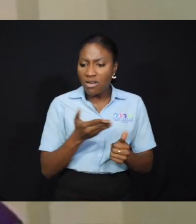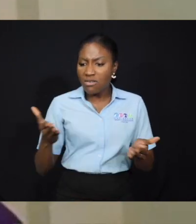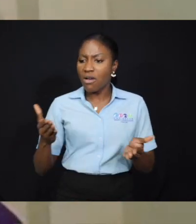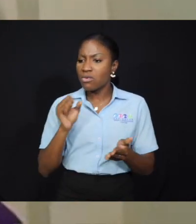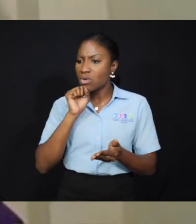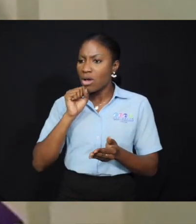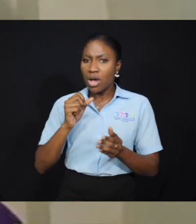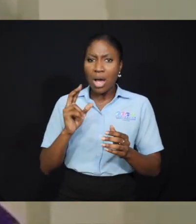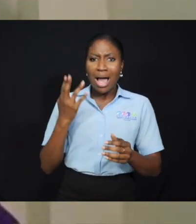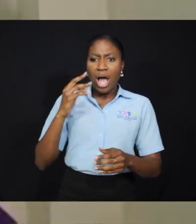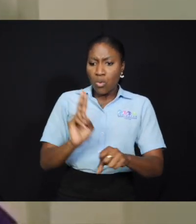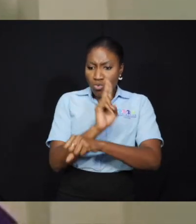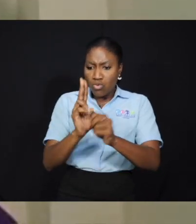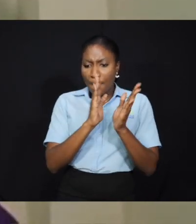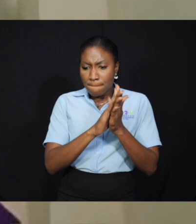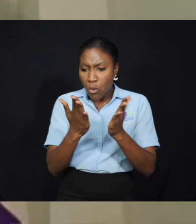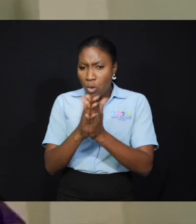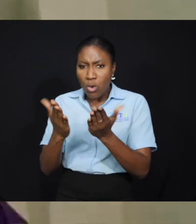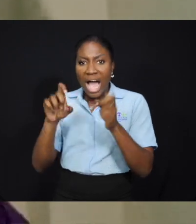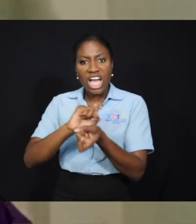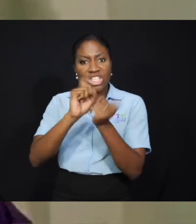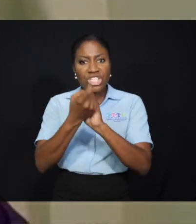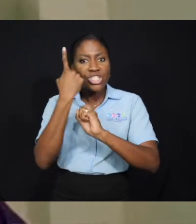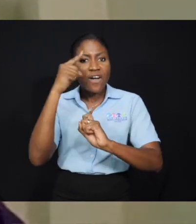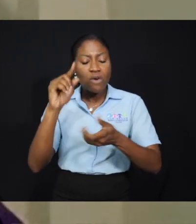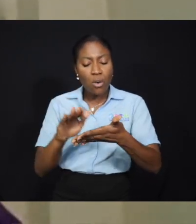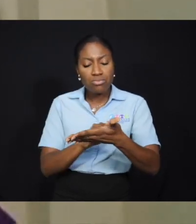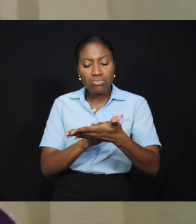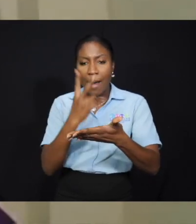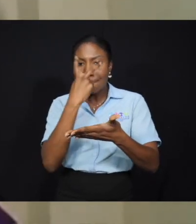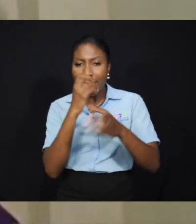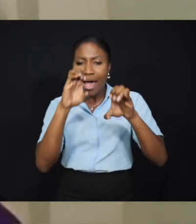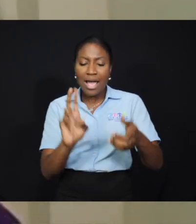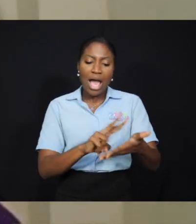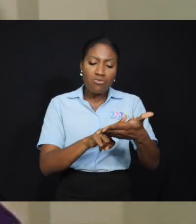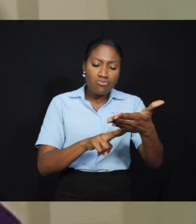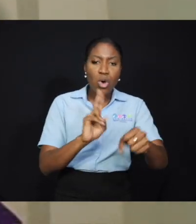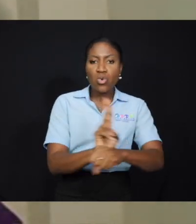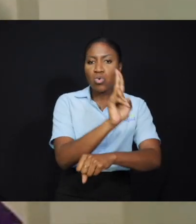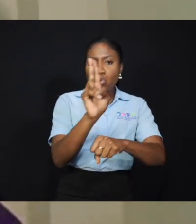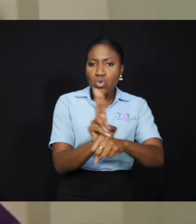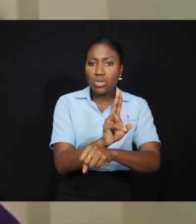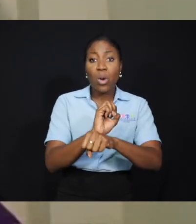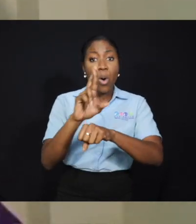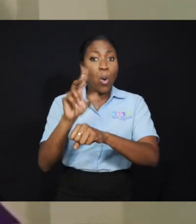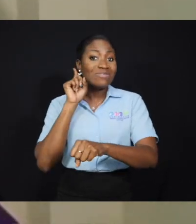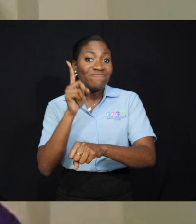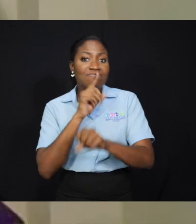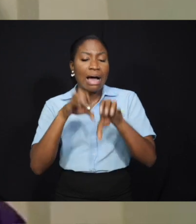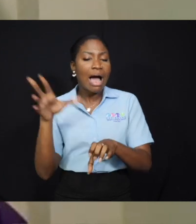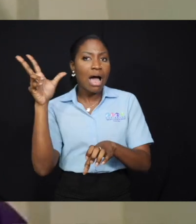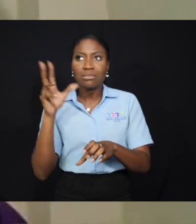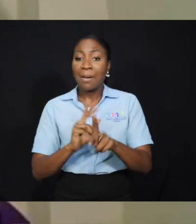to convert print materials to audio and braille. This opens up a whole new